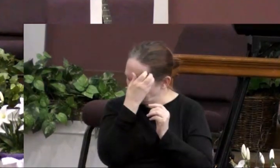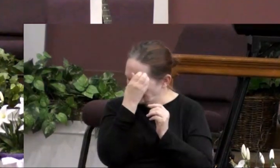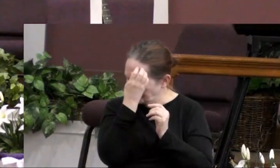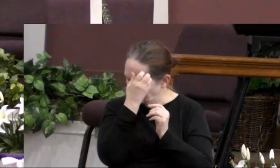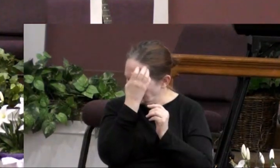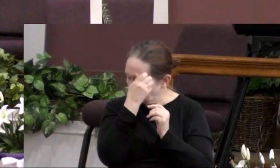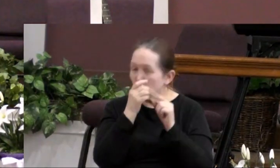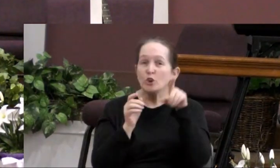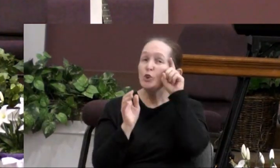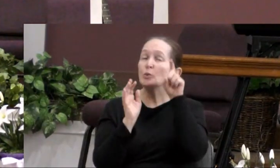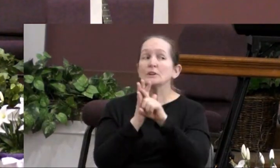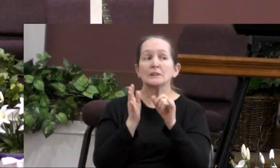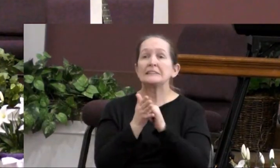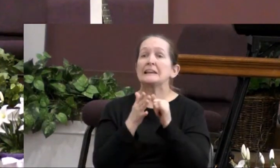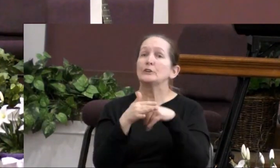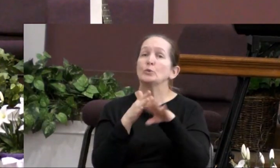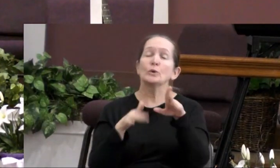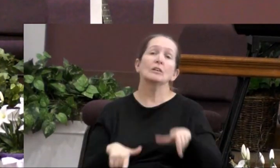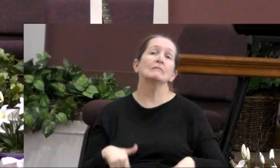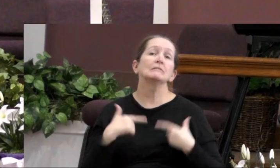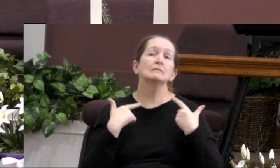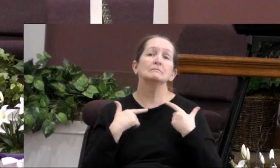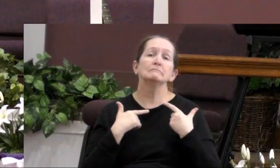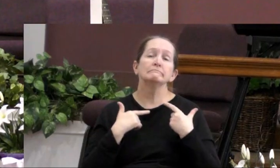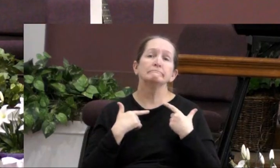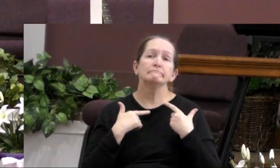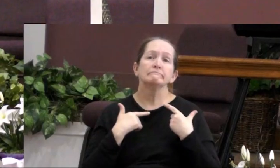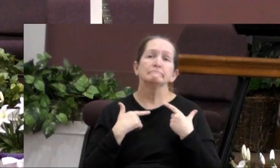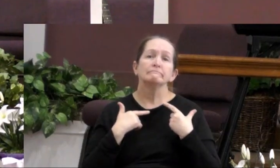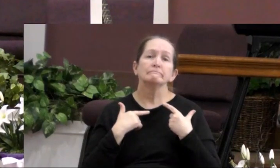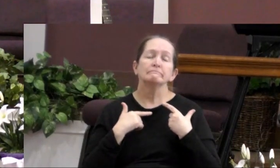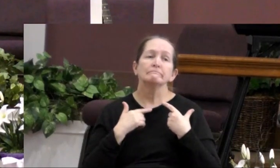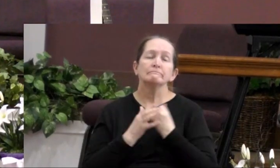Do you recognize that in your life?